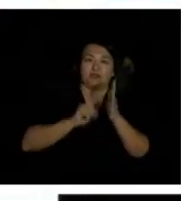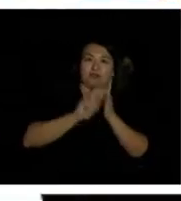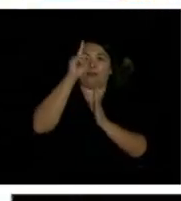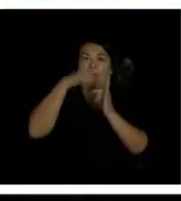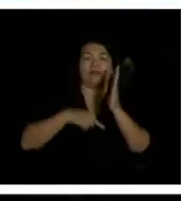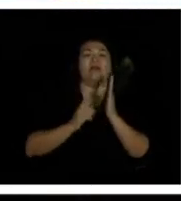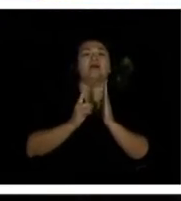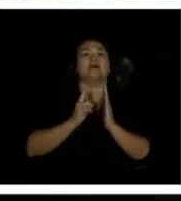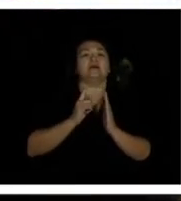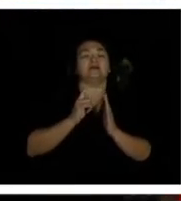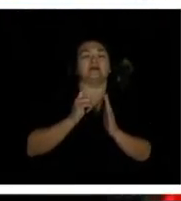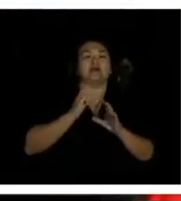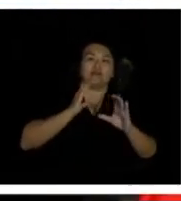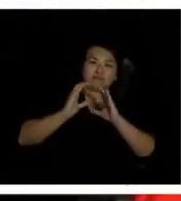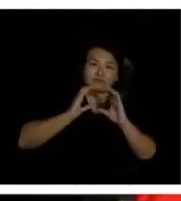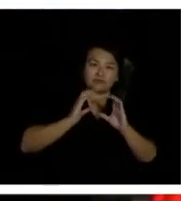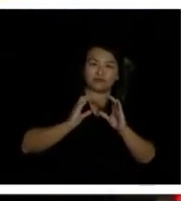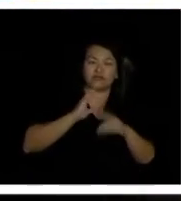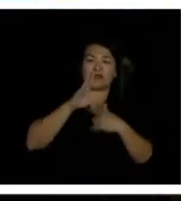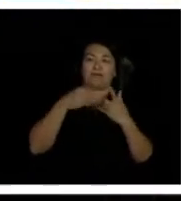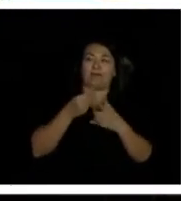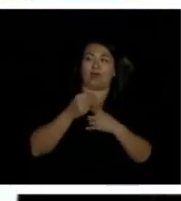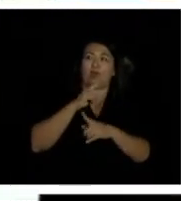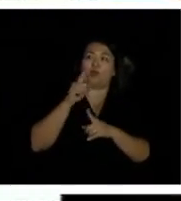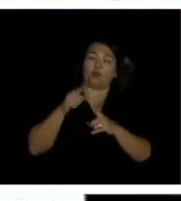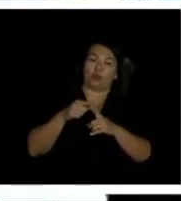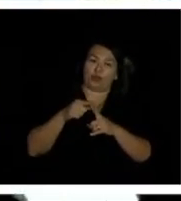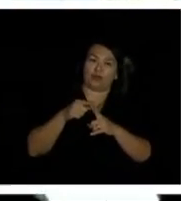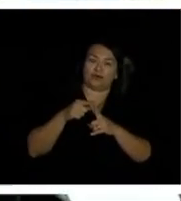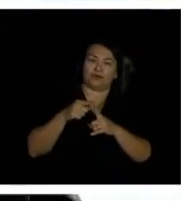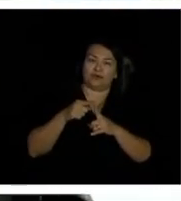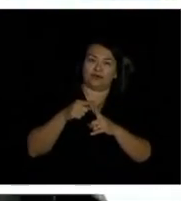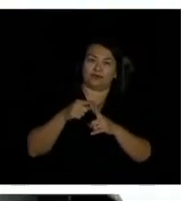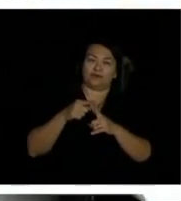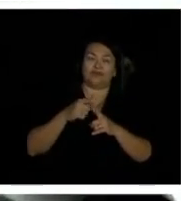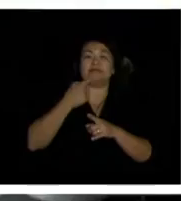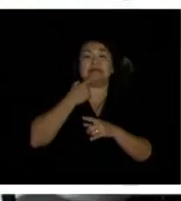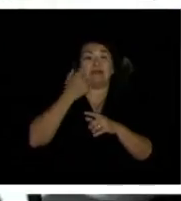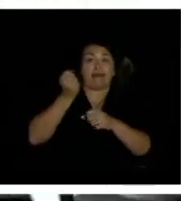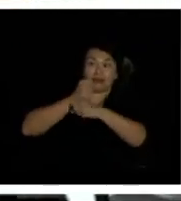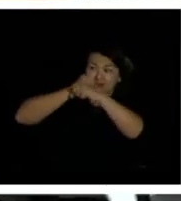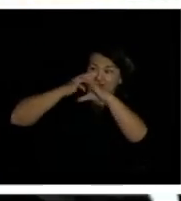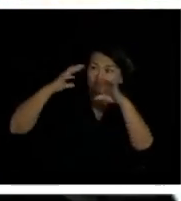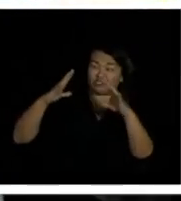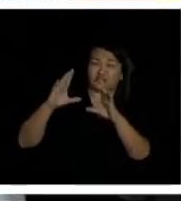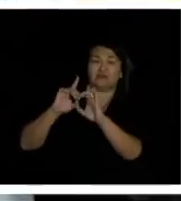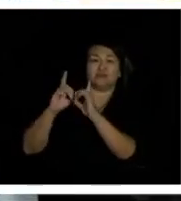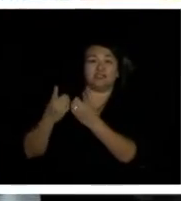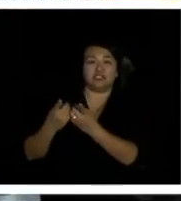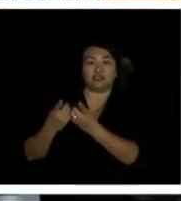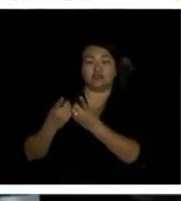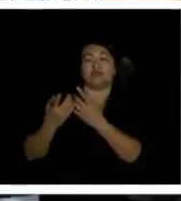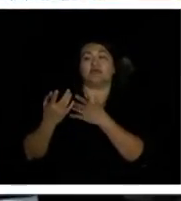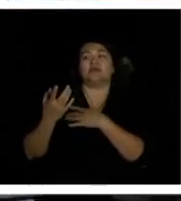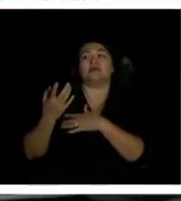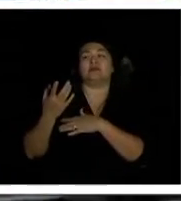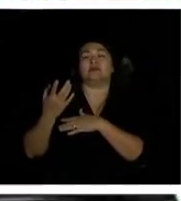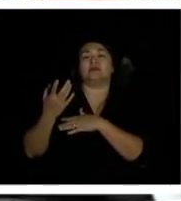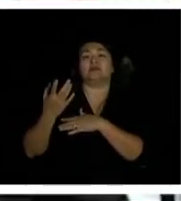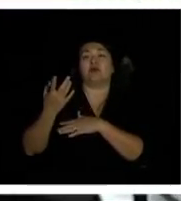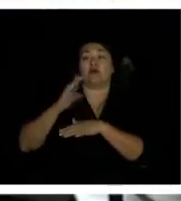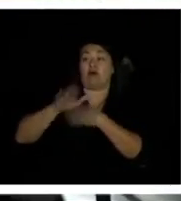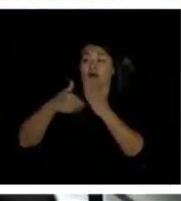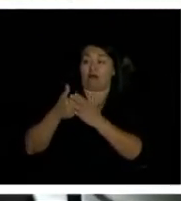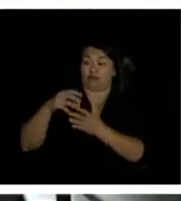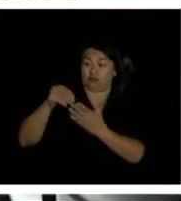Have a conversation about when we say, I envision a district where all students